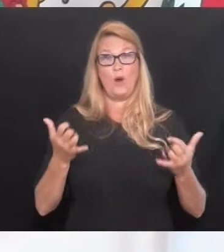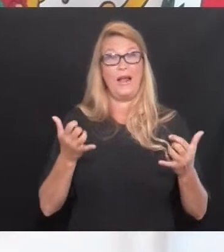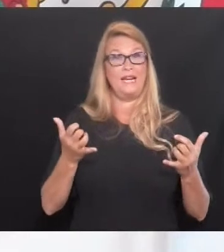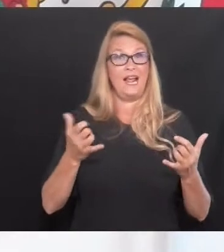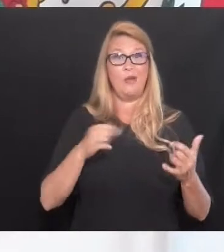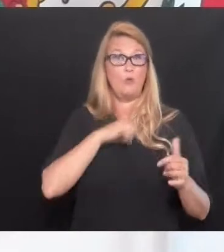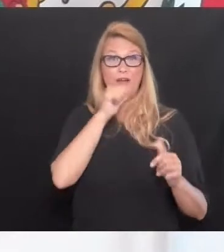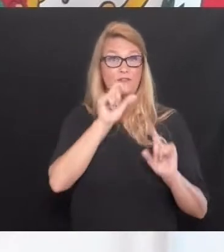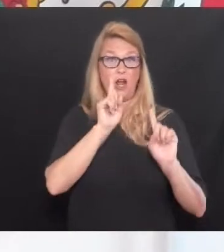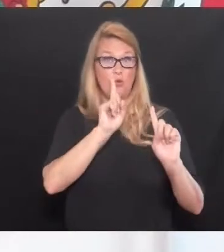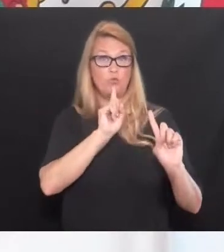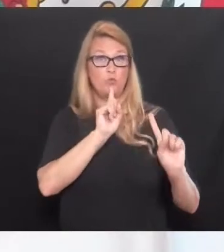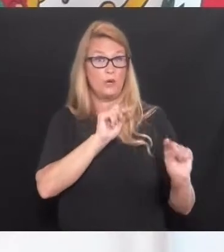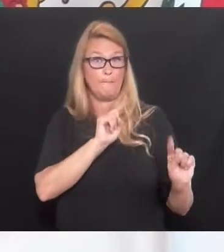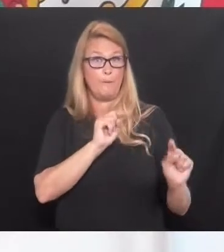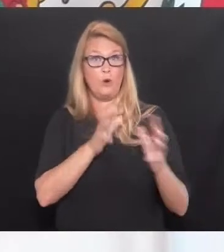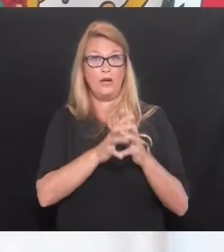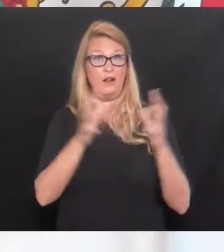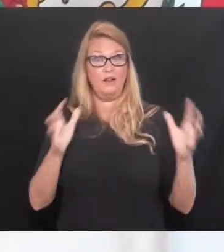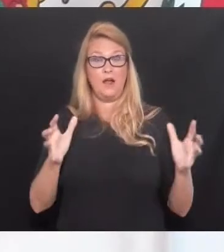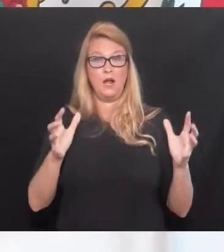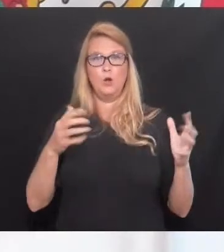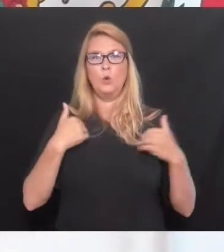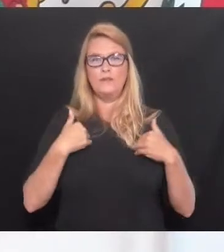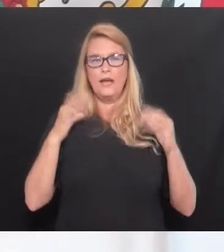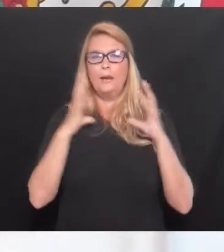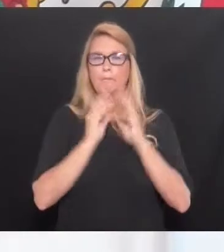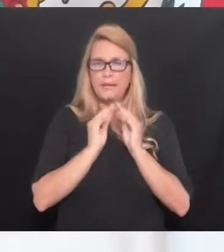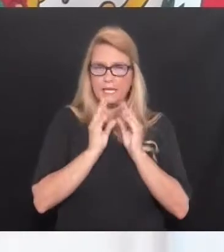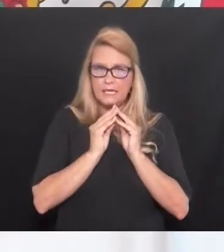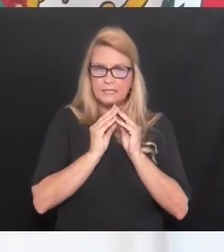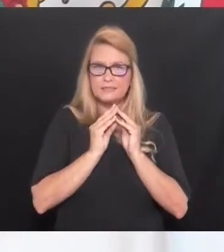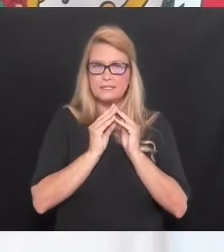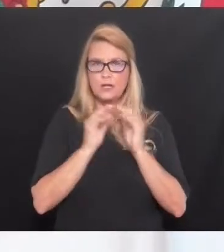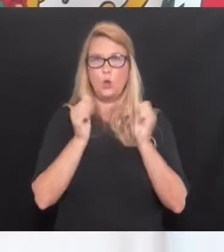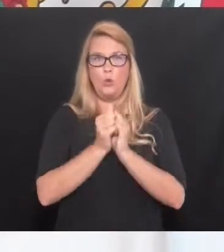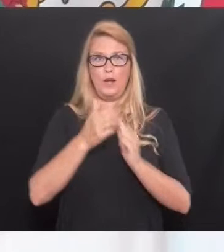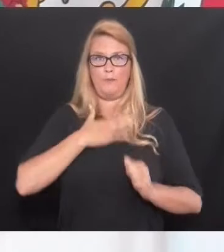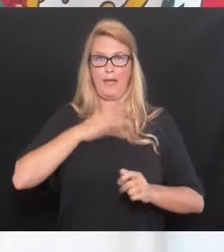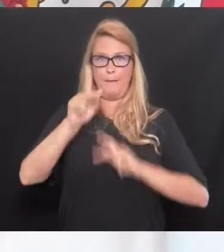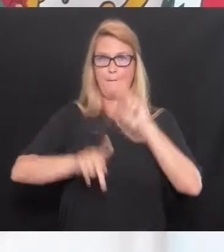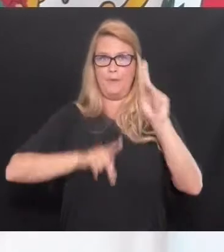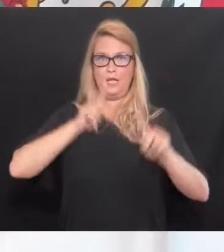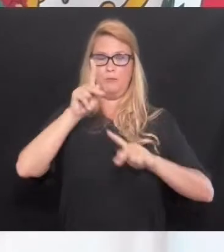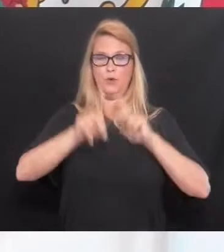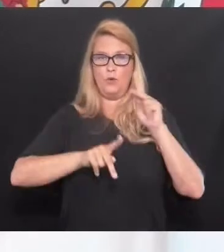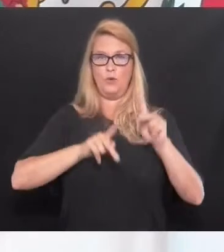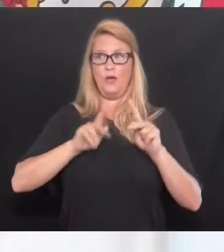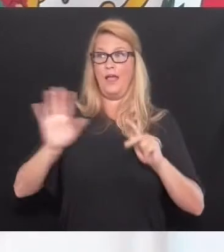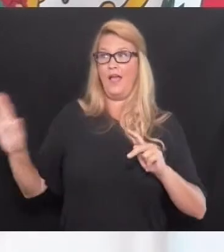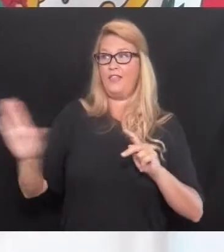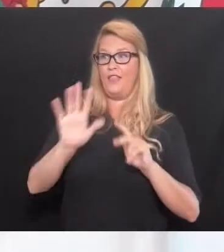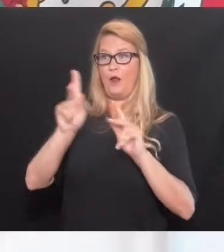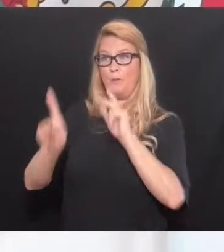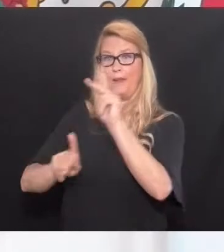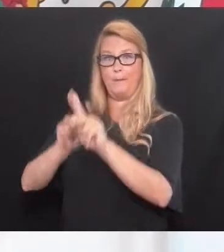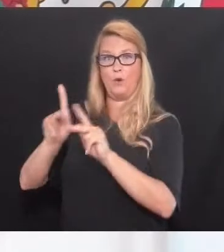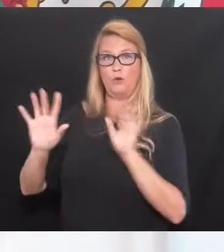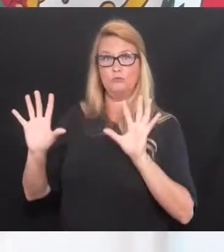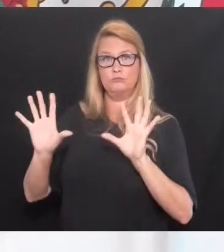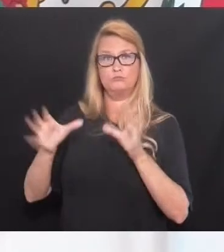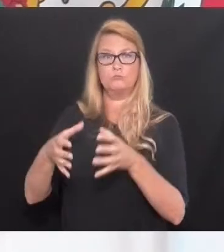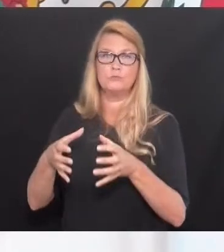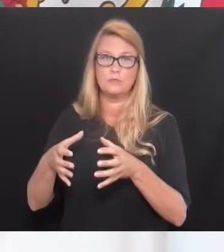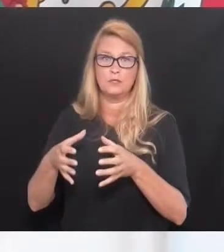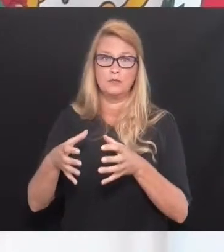much at all about the fact that there was meetings with our people and the Credit Suisse people and everything. And the outcome of